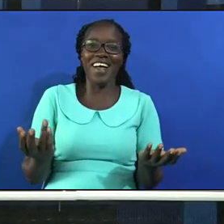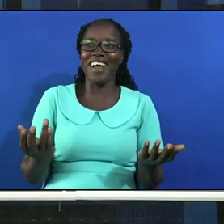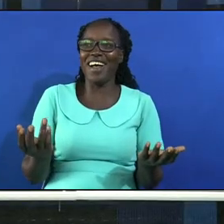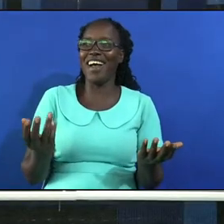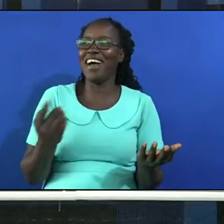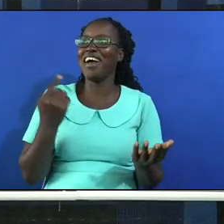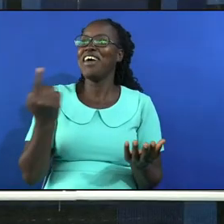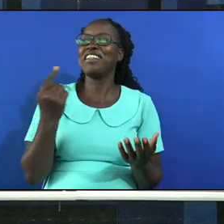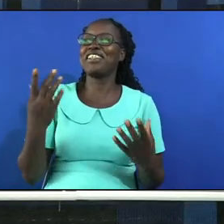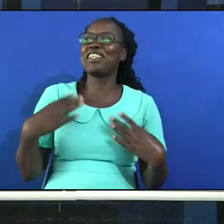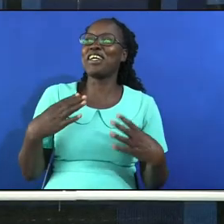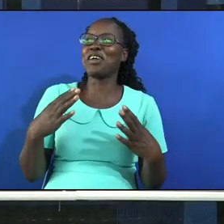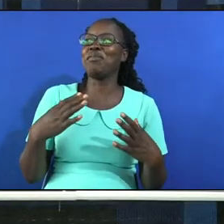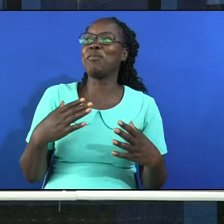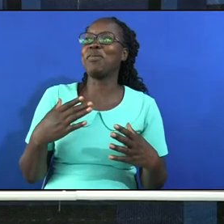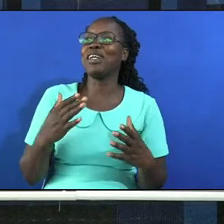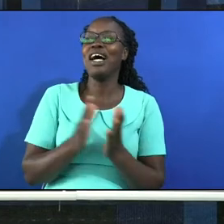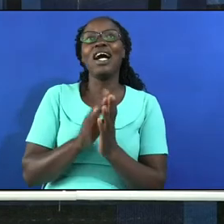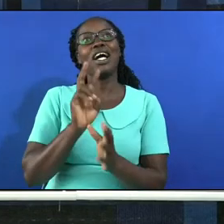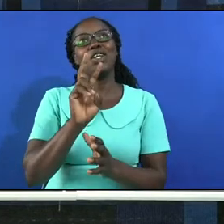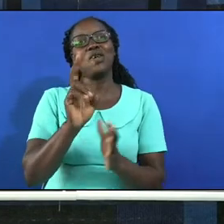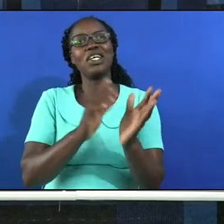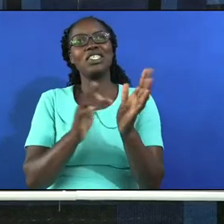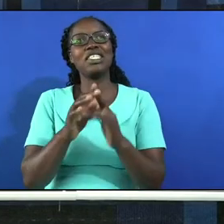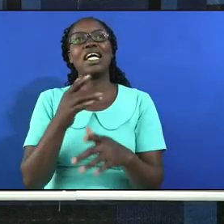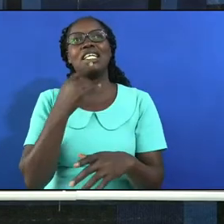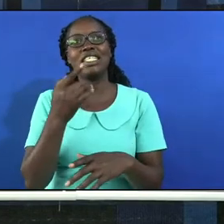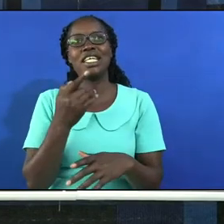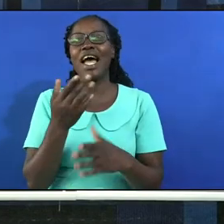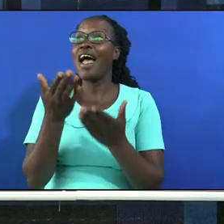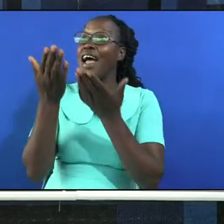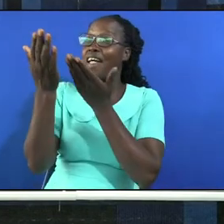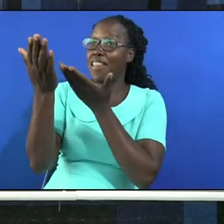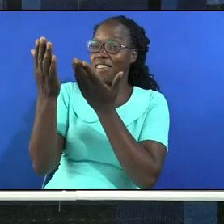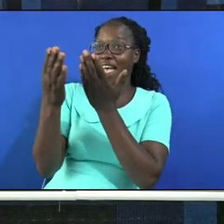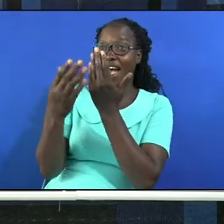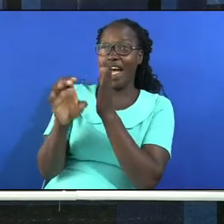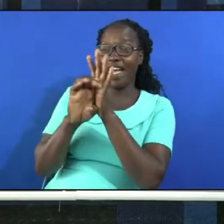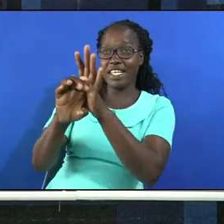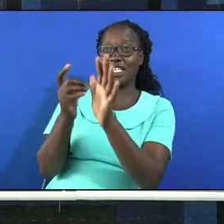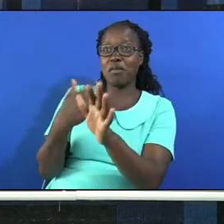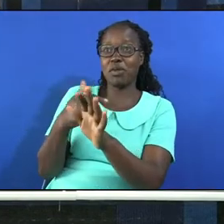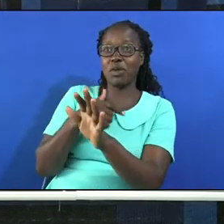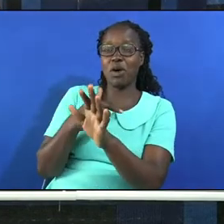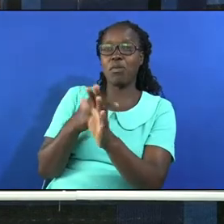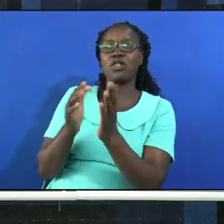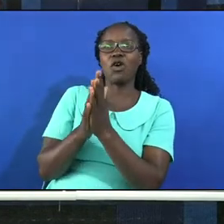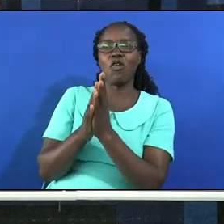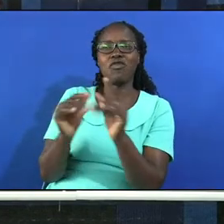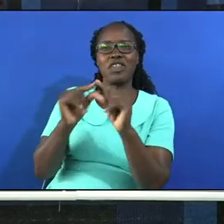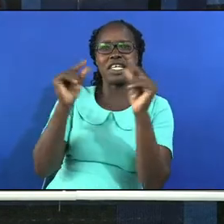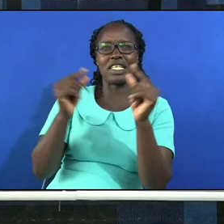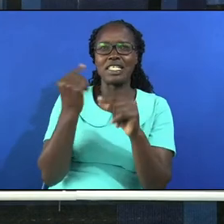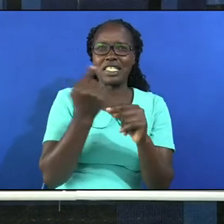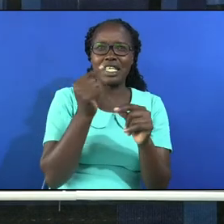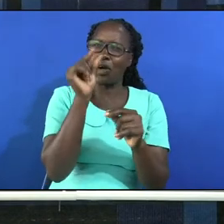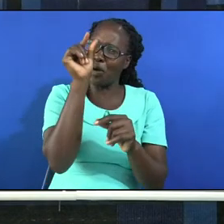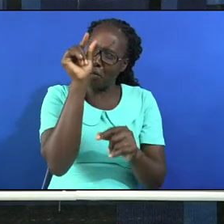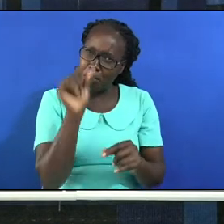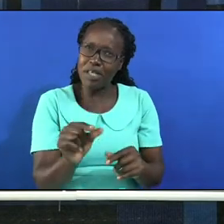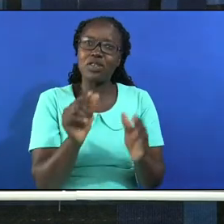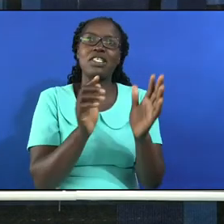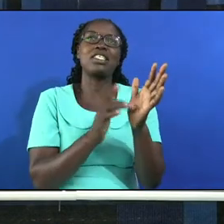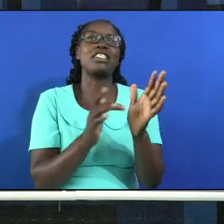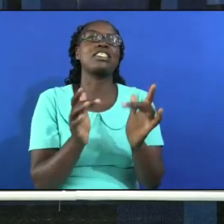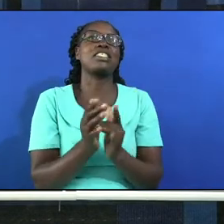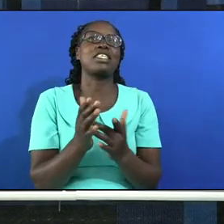Because the single people can point at Jesus and say, there goes our example of the greatest single person,